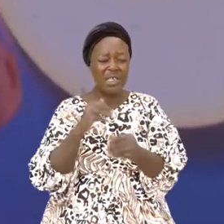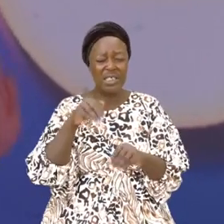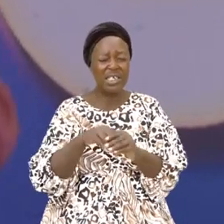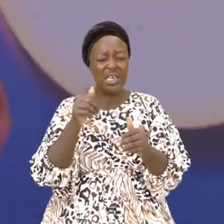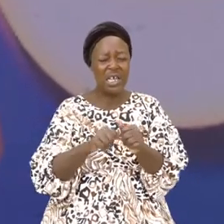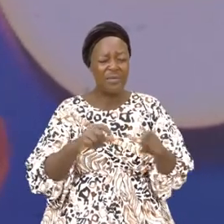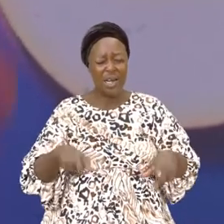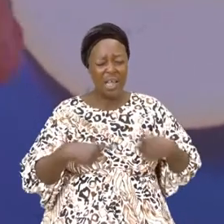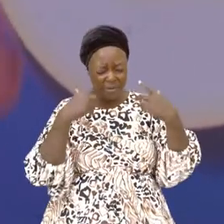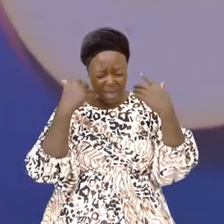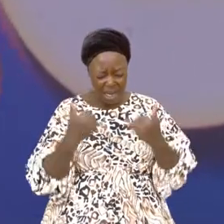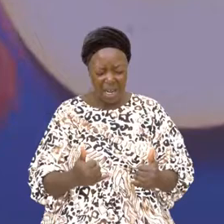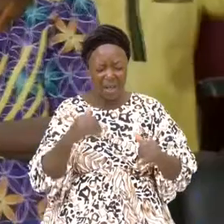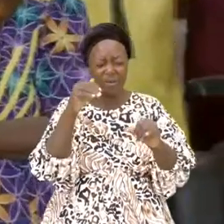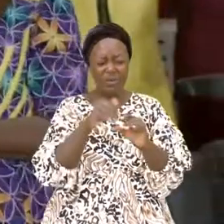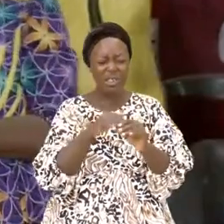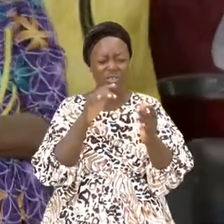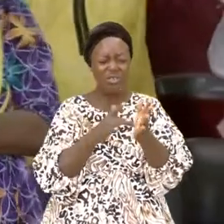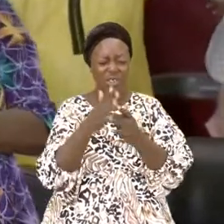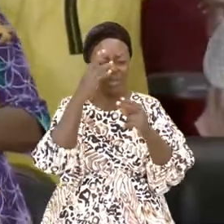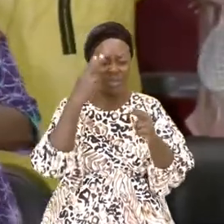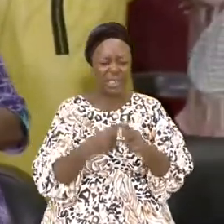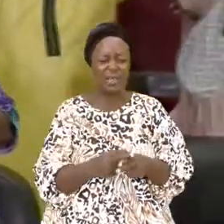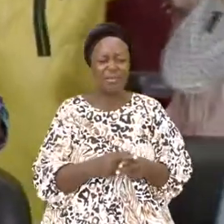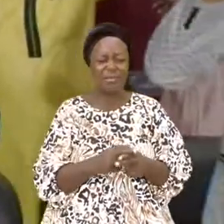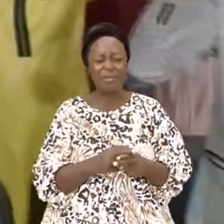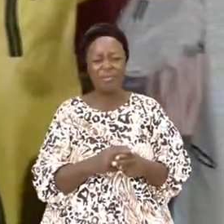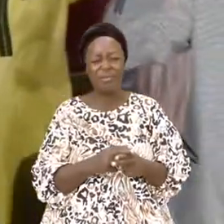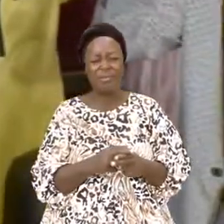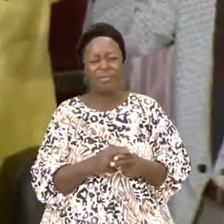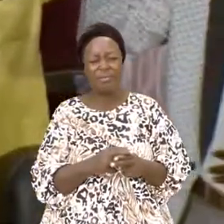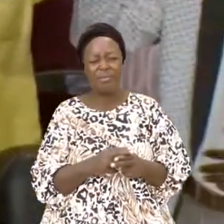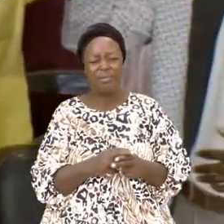life now, in Jesus' name.